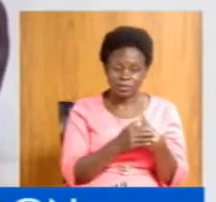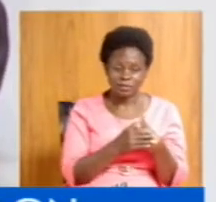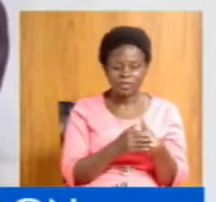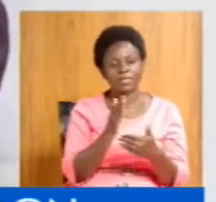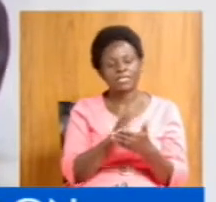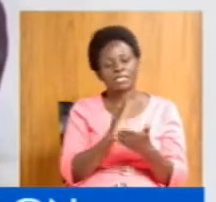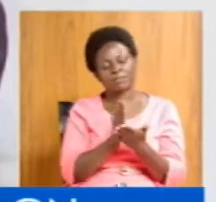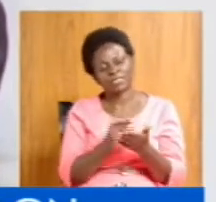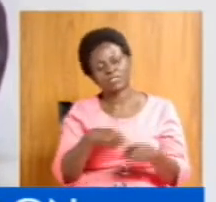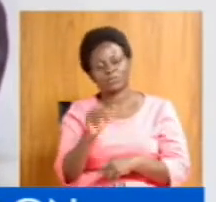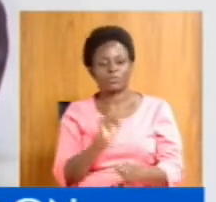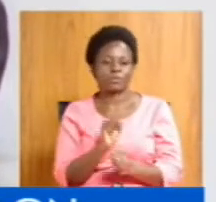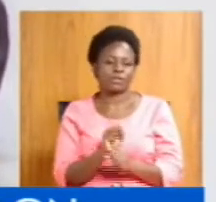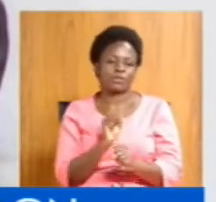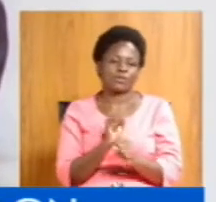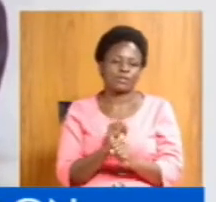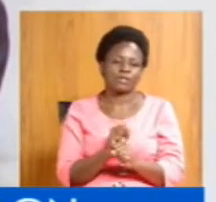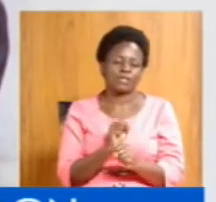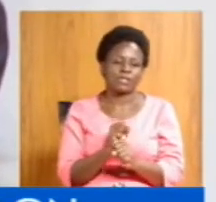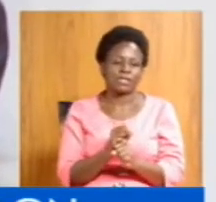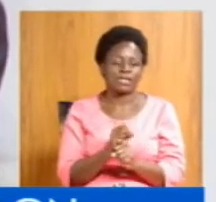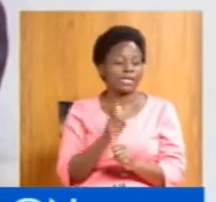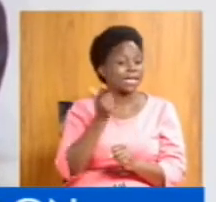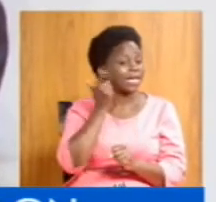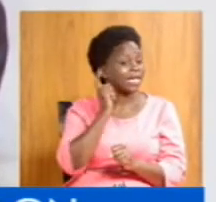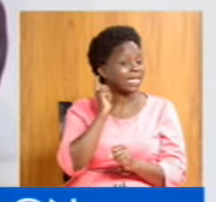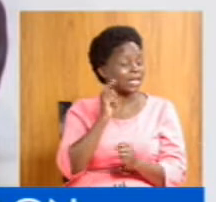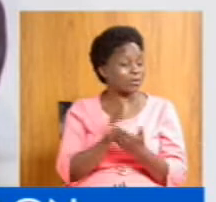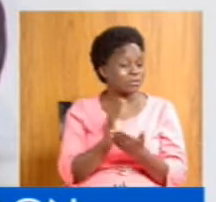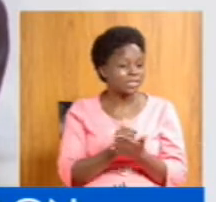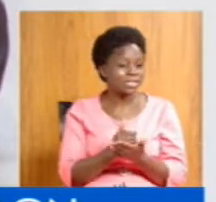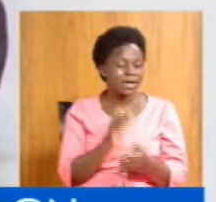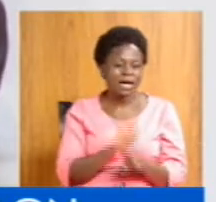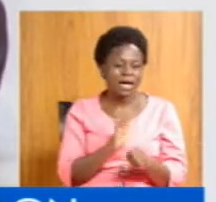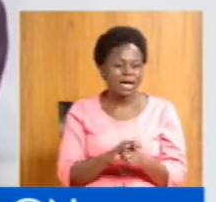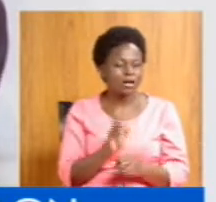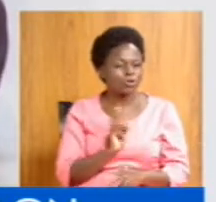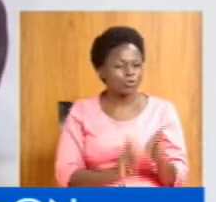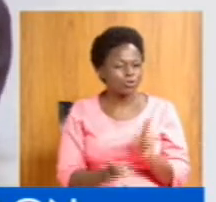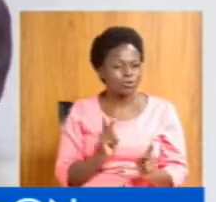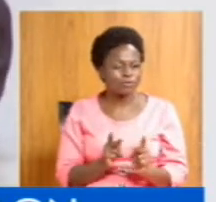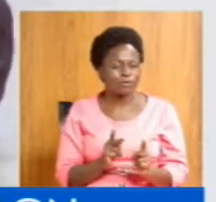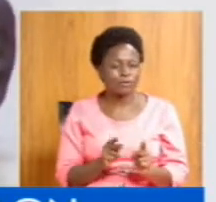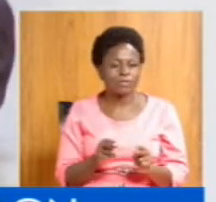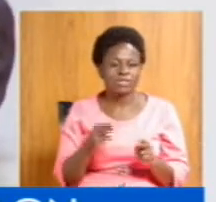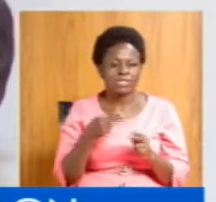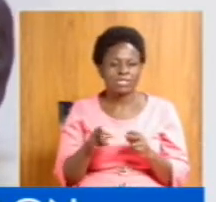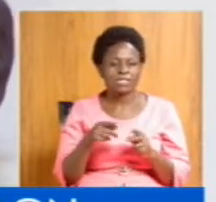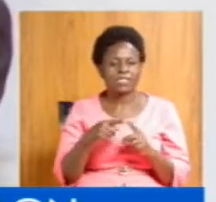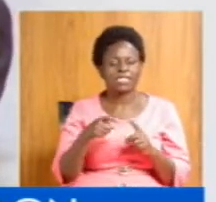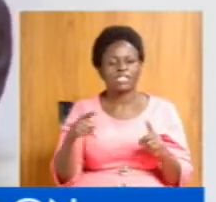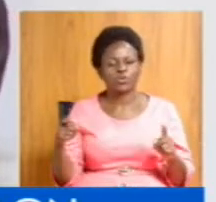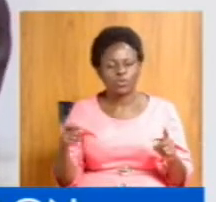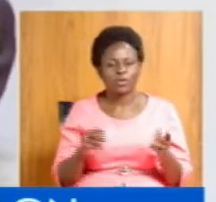remained operational the telecom sector for example a lot of people started going digital